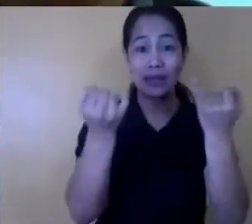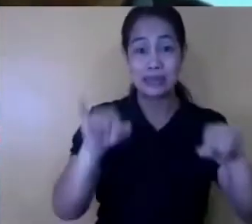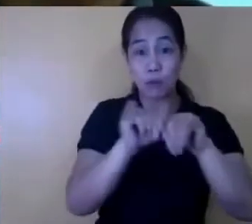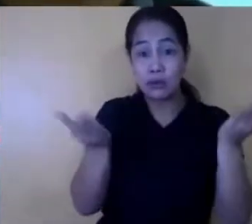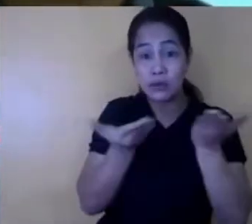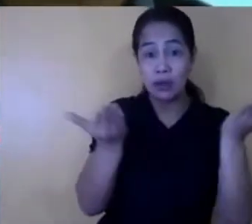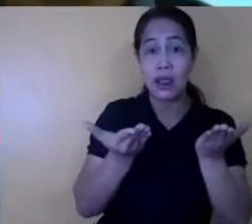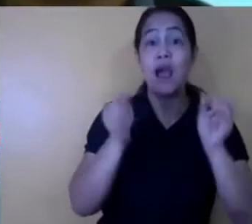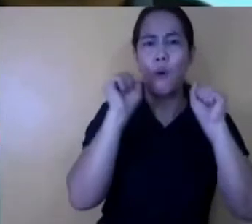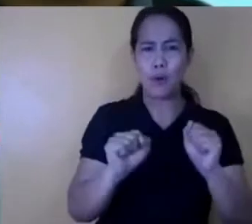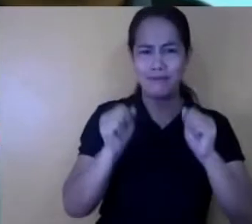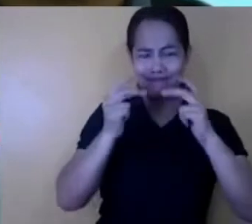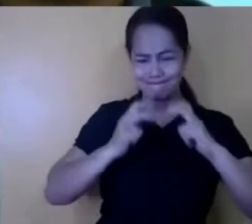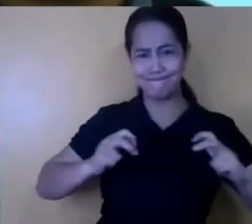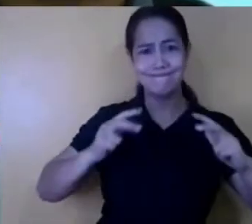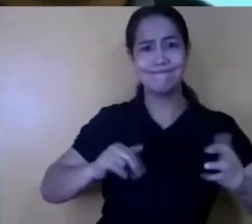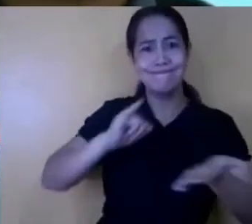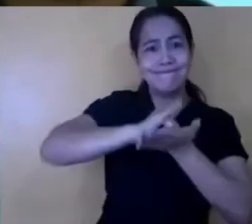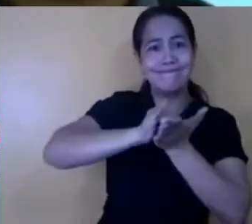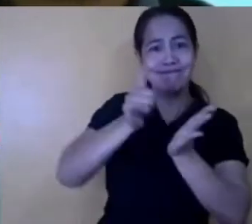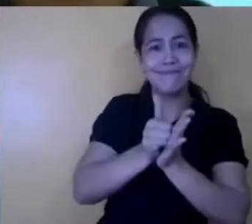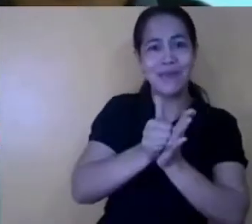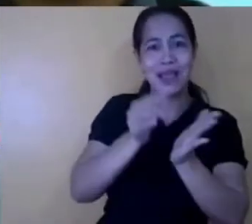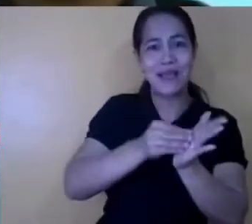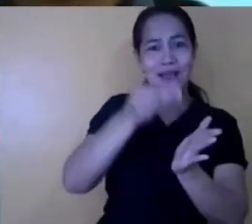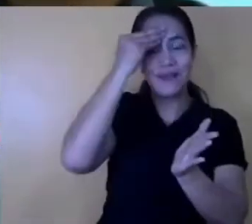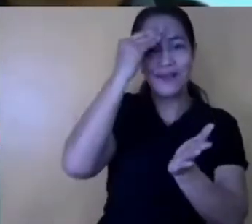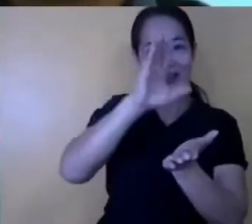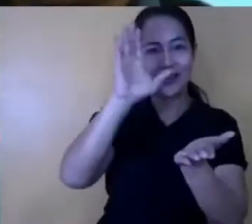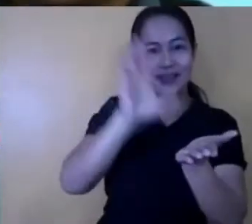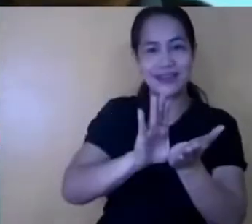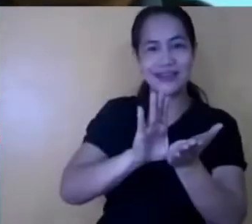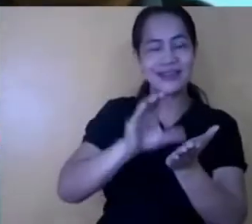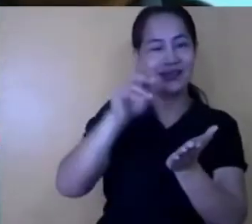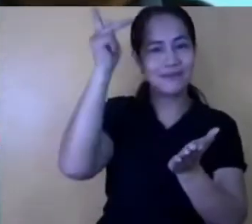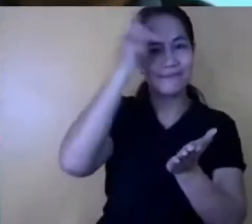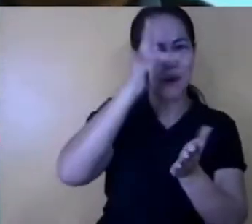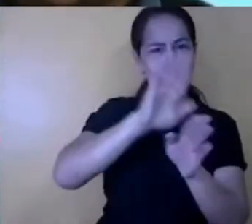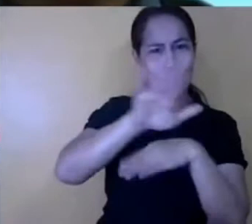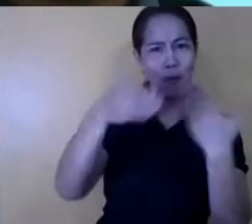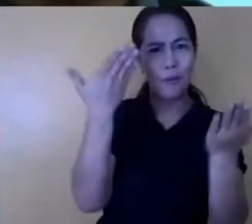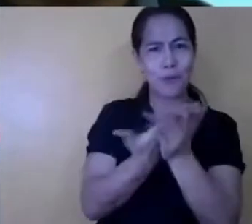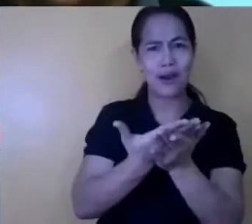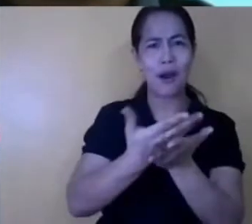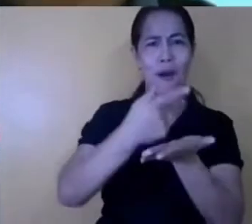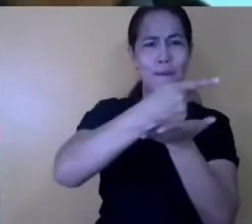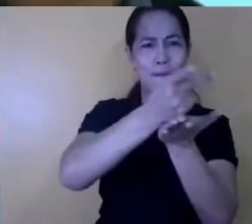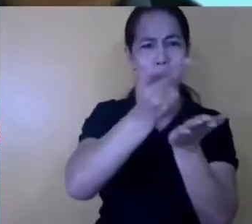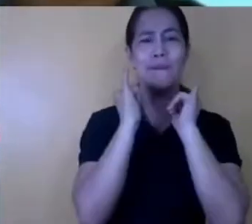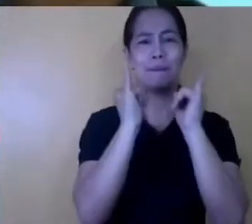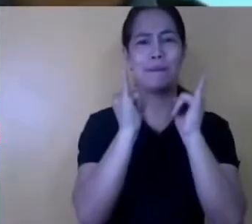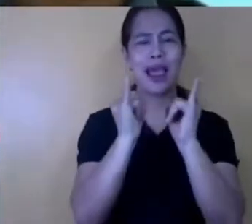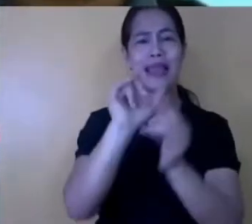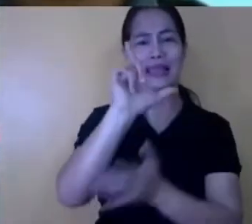reflect those learning-centered teaching philosophies in all the components of instruction in your lesson